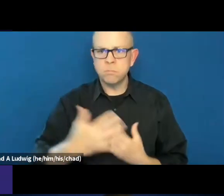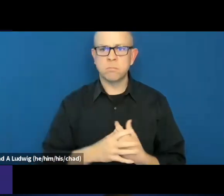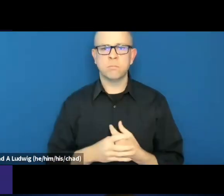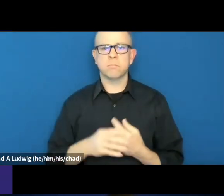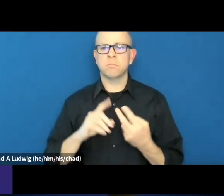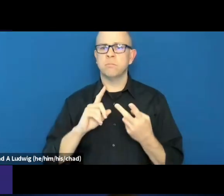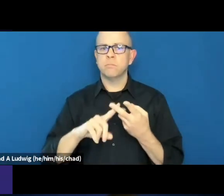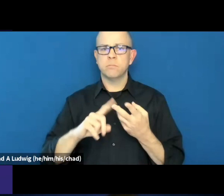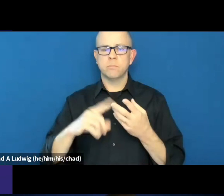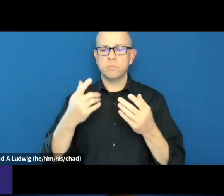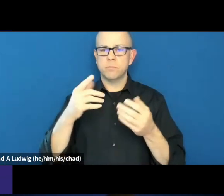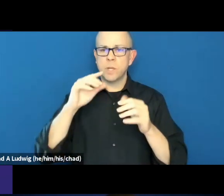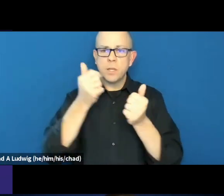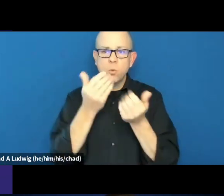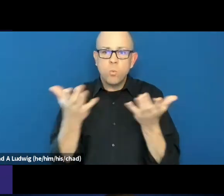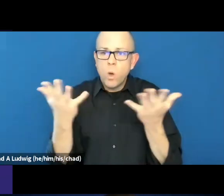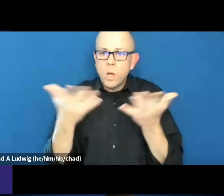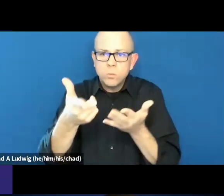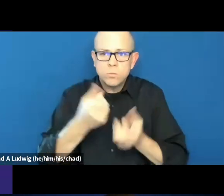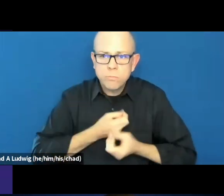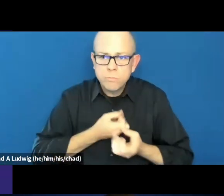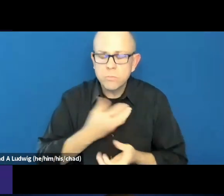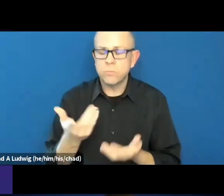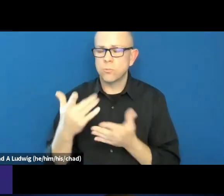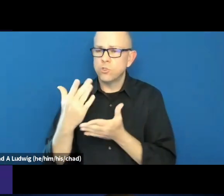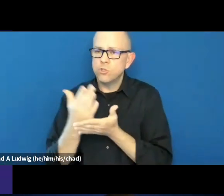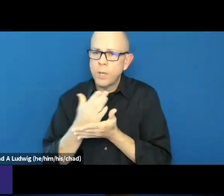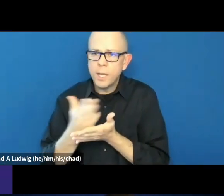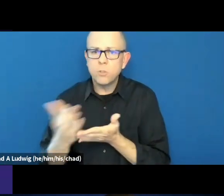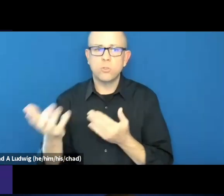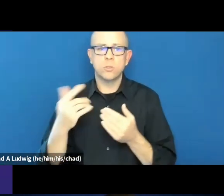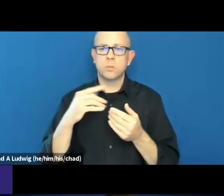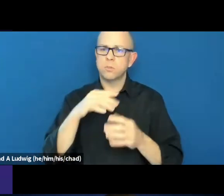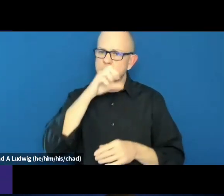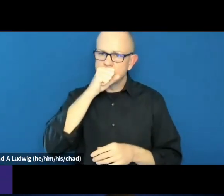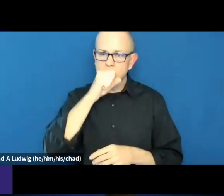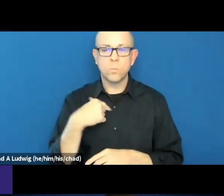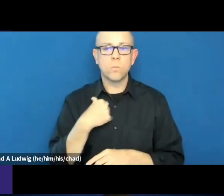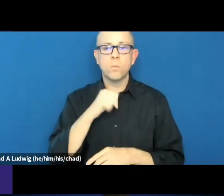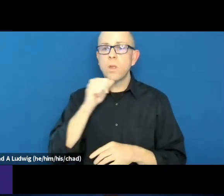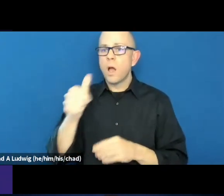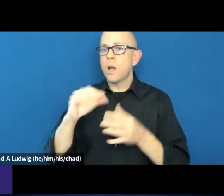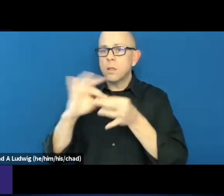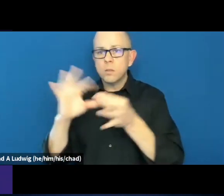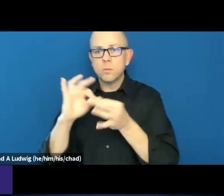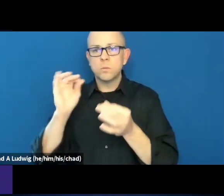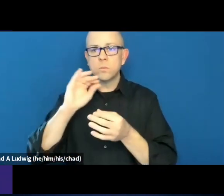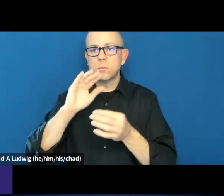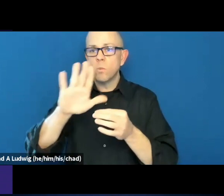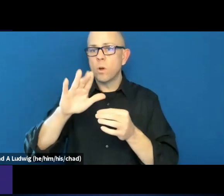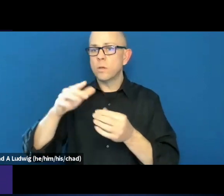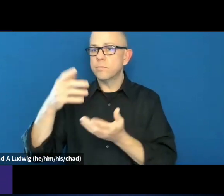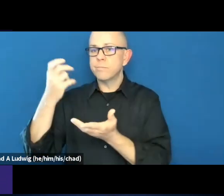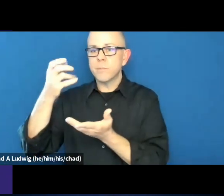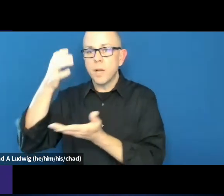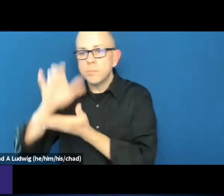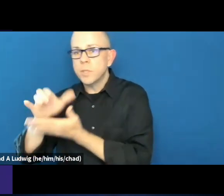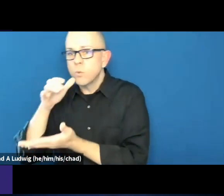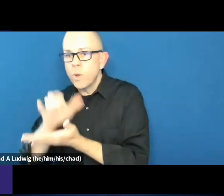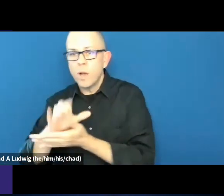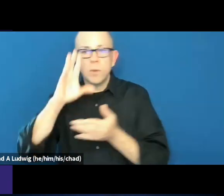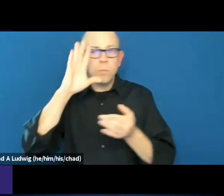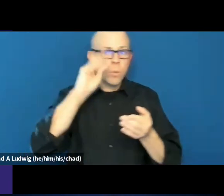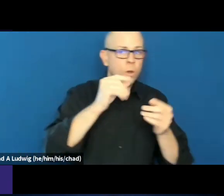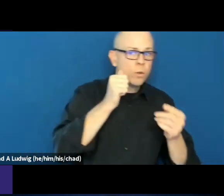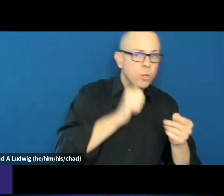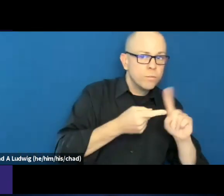But as a whole, we continue to maintain confidentiality and make sure that that is one of the most important tenets that we follow.